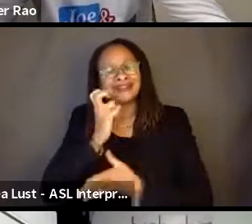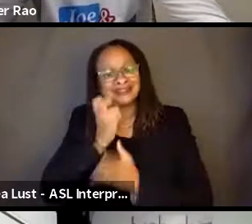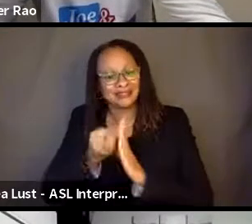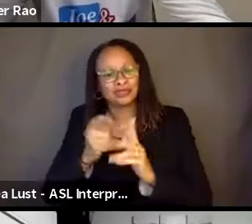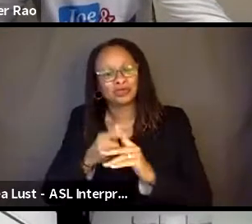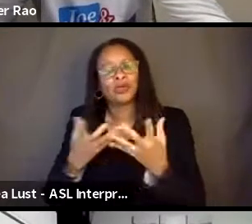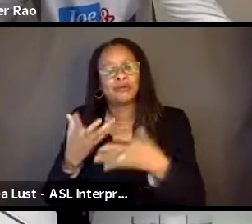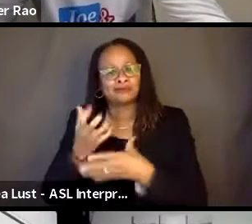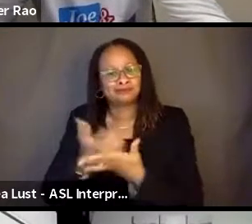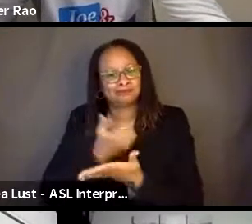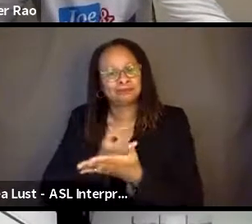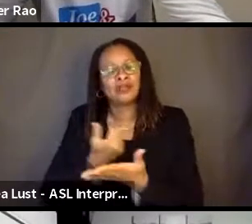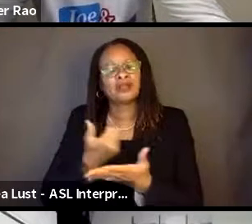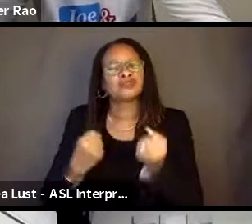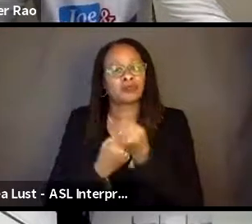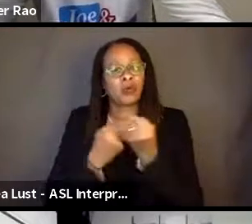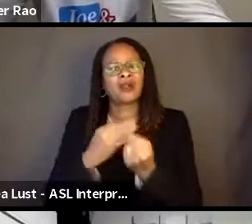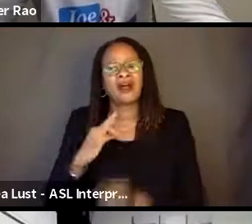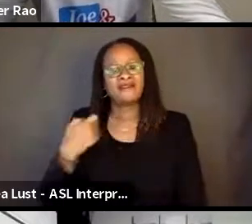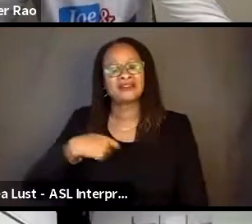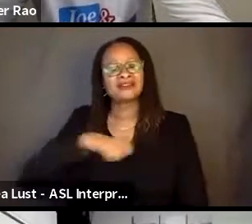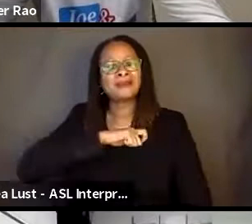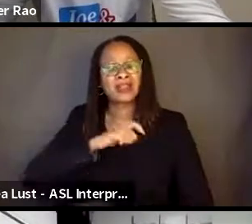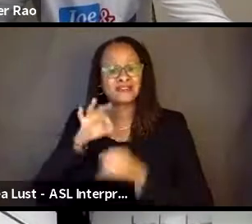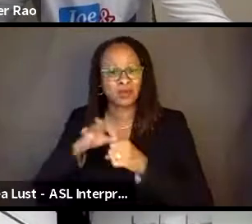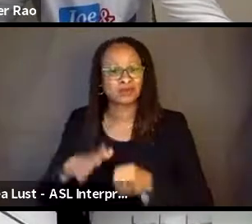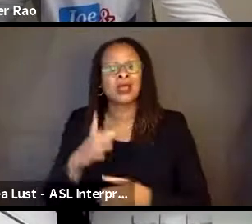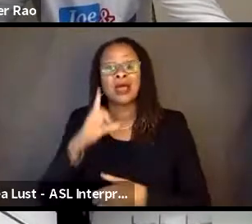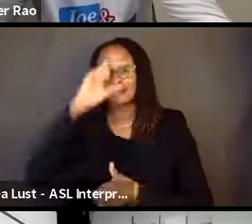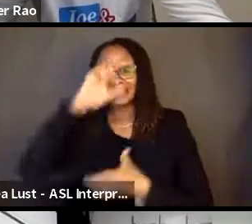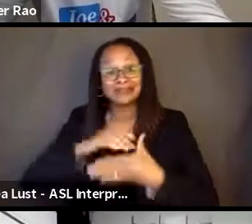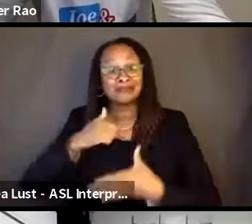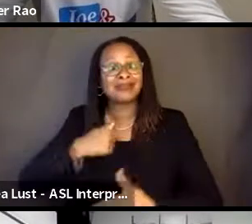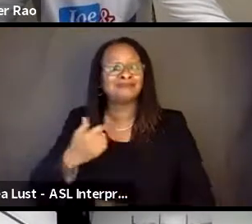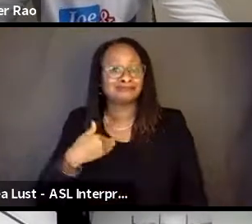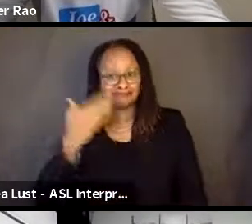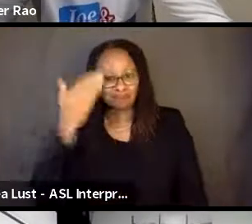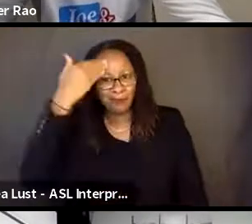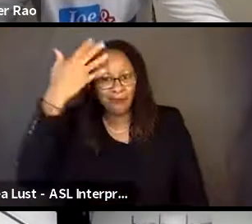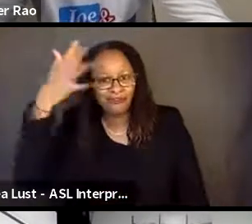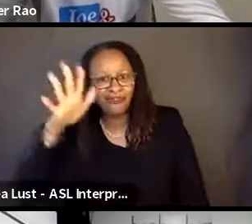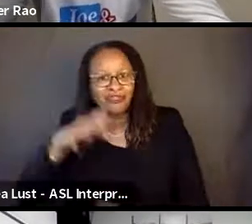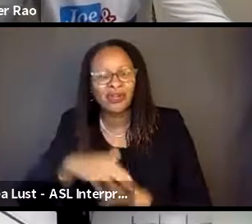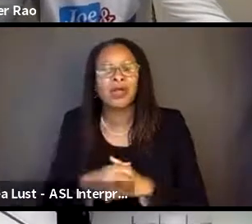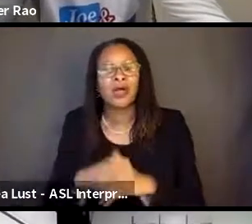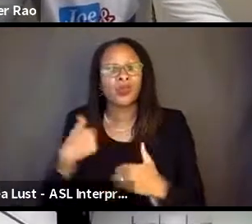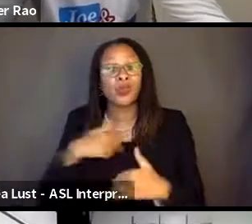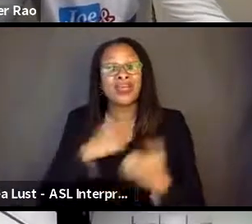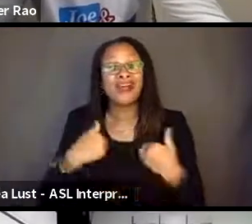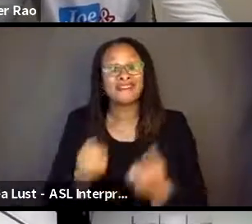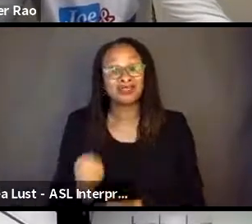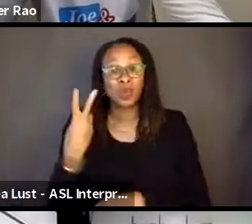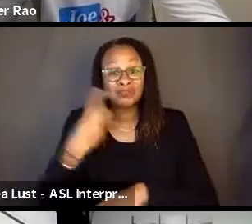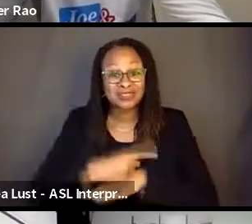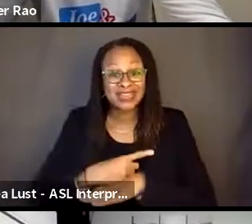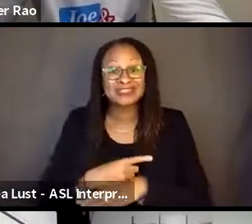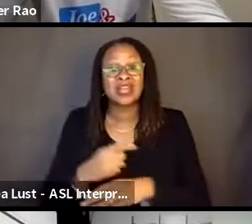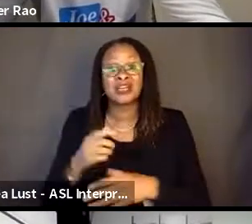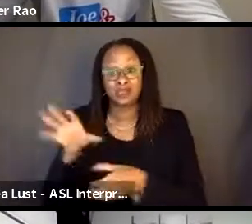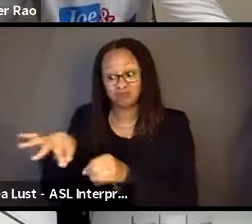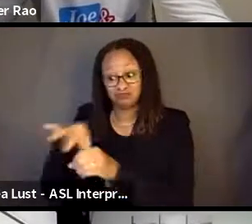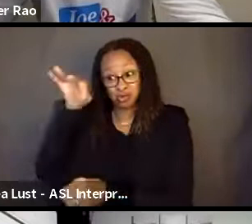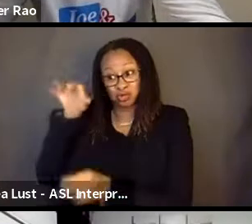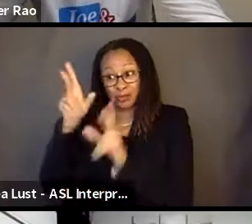of Hispanic voters. Believe me, I know. We have 12 days to elect the candidate who actually has a